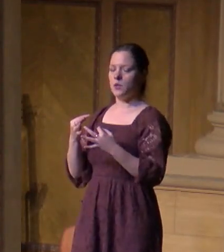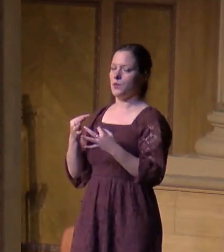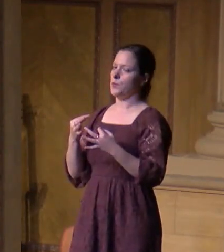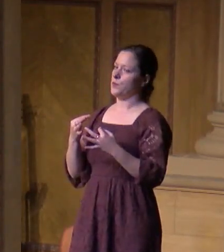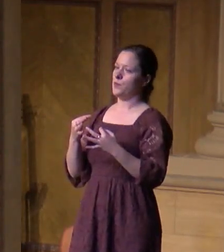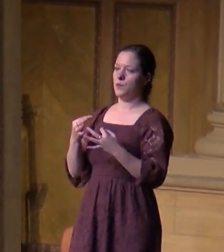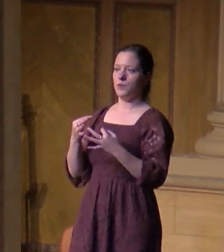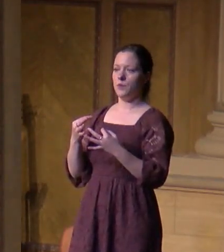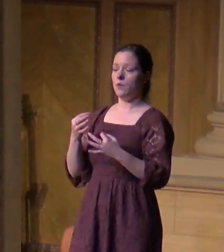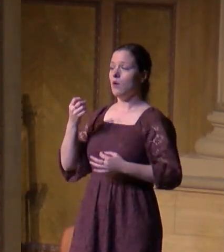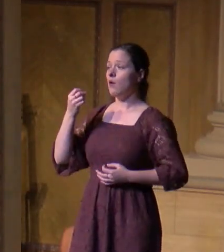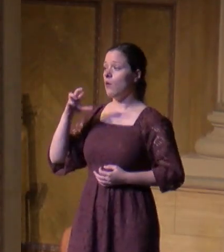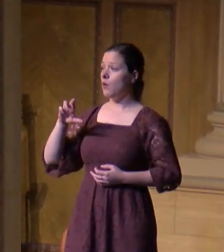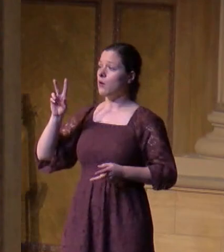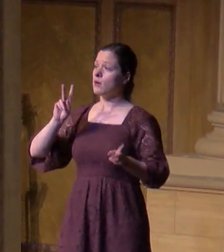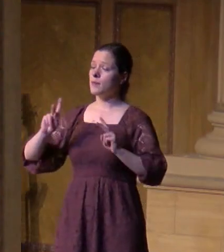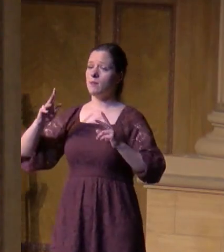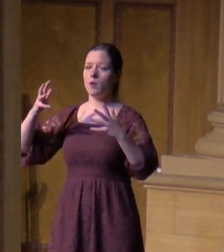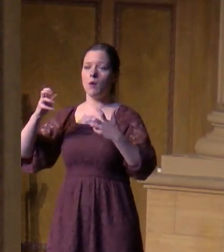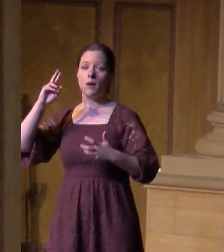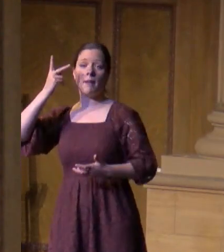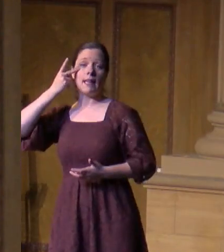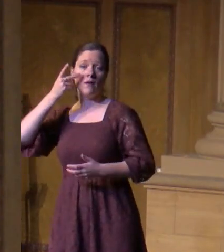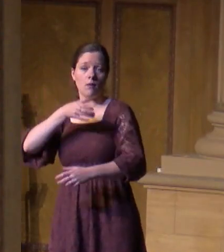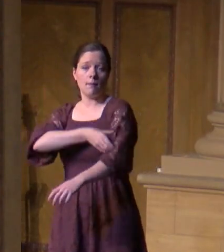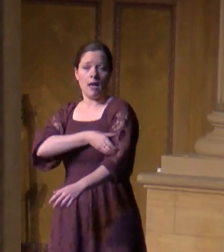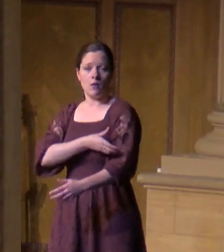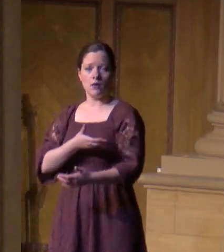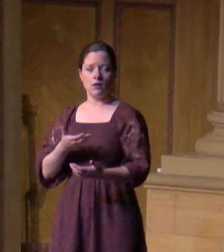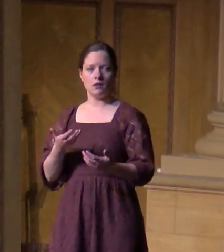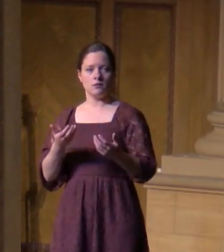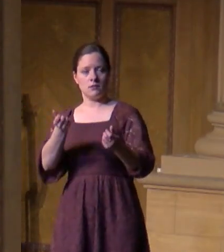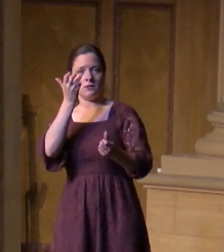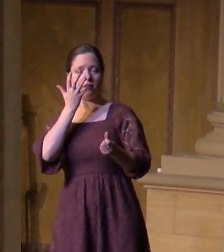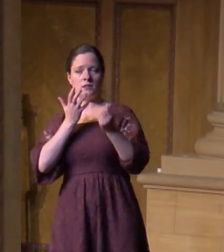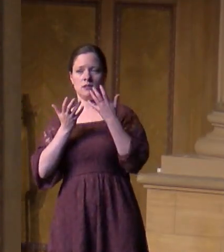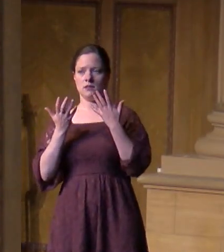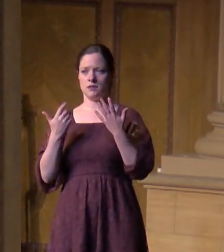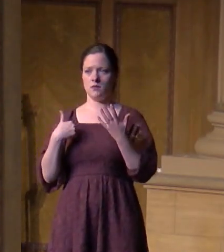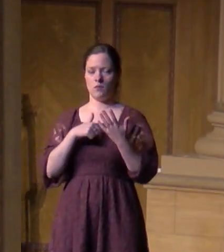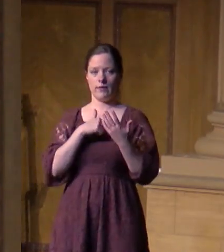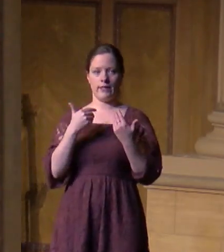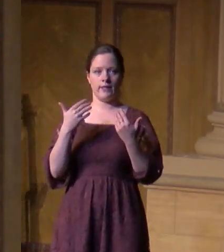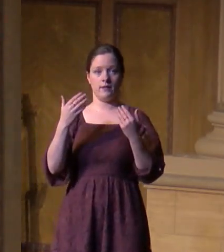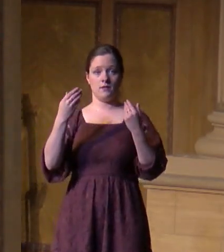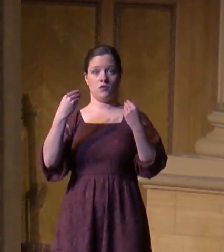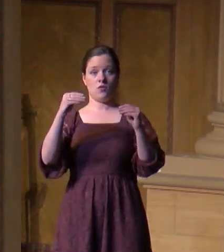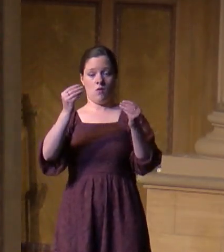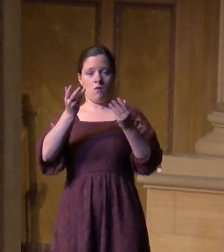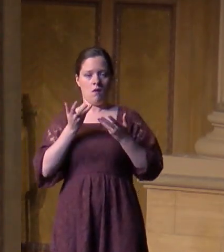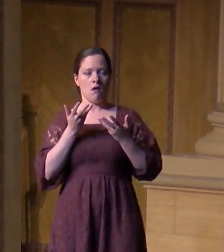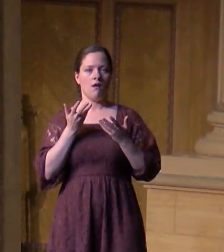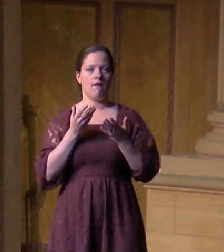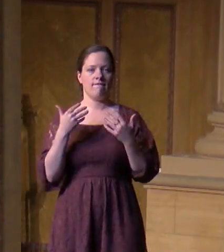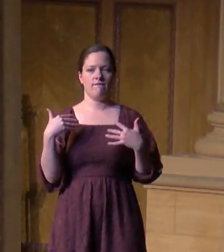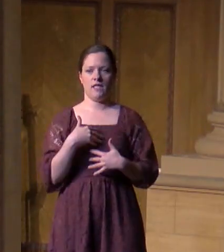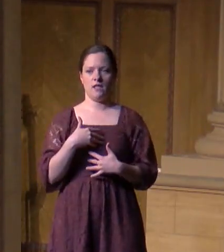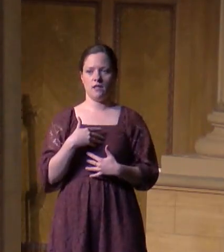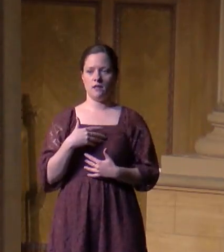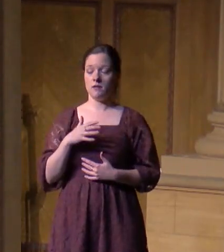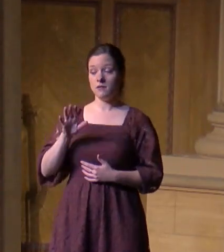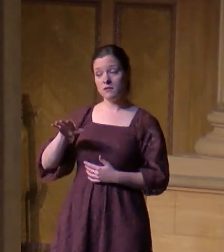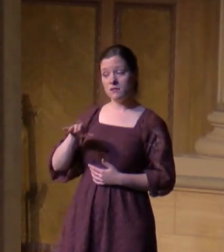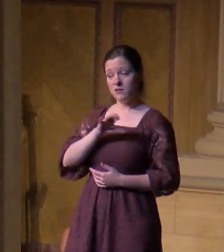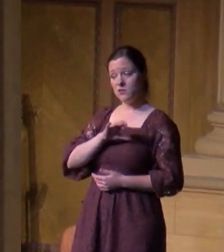or we get manipulated by people looking for political power we're sold to fear Christians you're about to